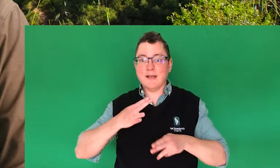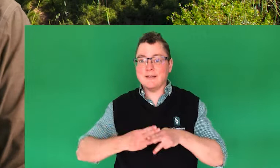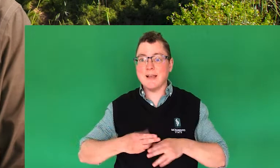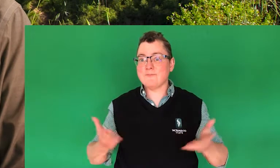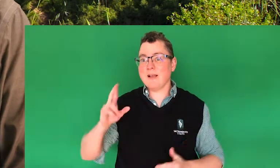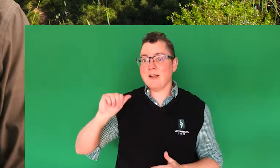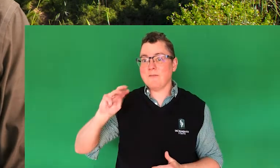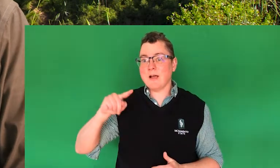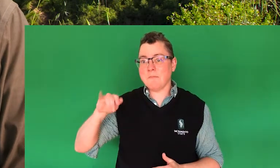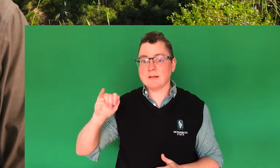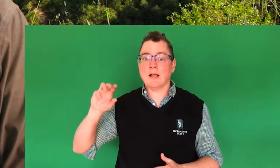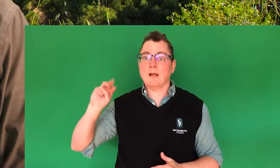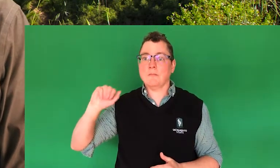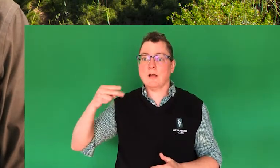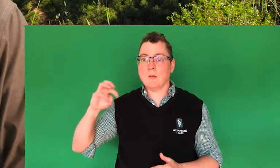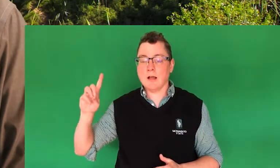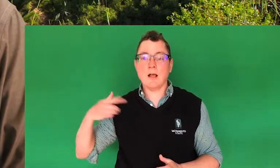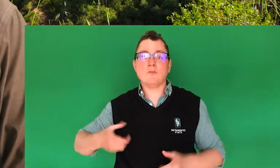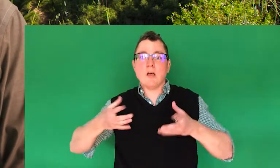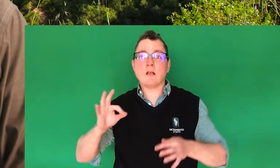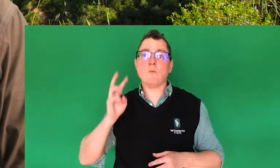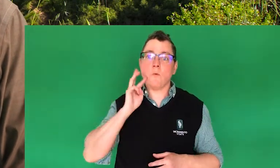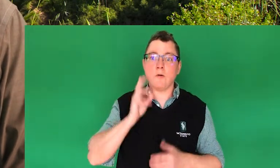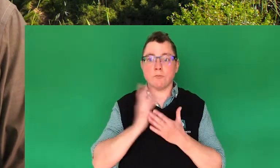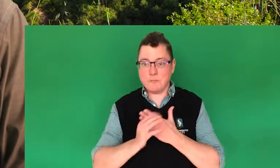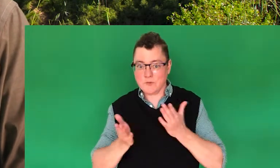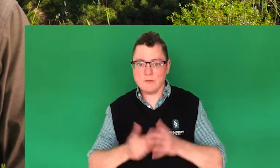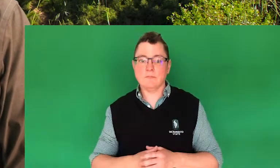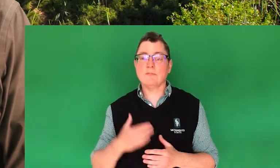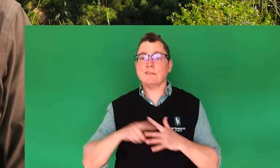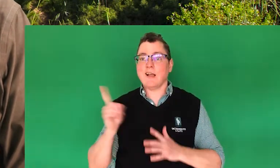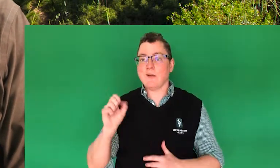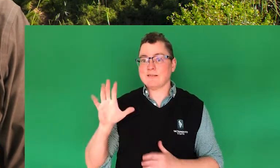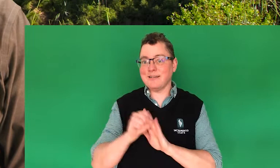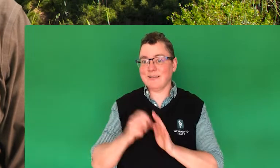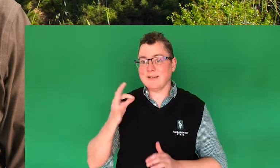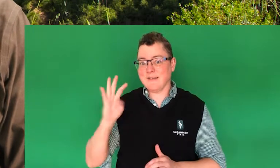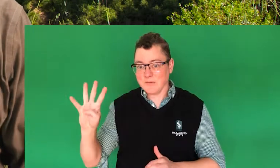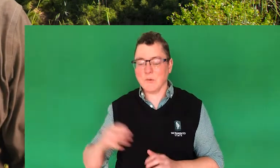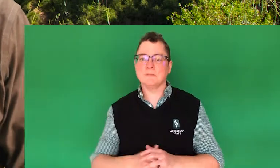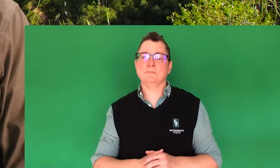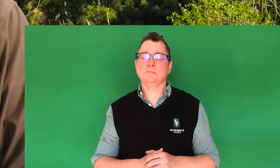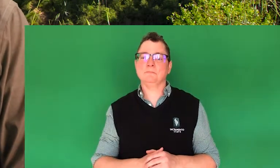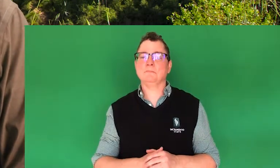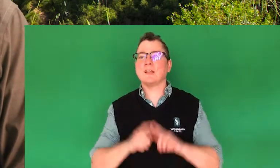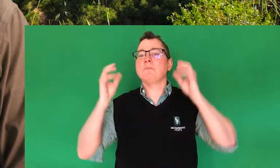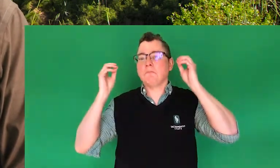Hi, my name is Ramzi Mahmood, and I'm the Director of Office of Water Programs. I started at Sac State